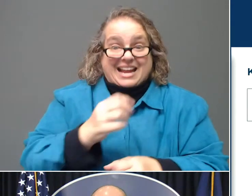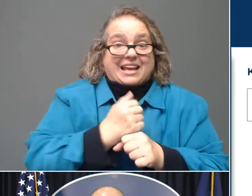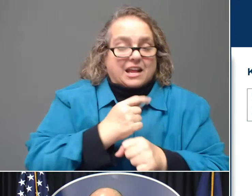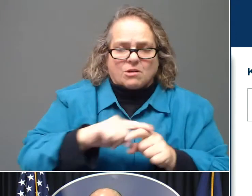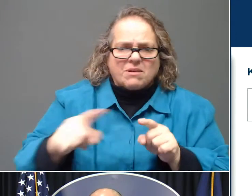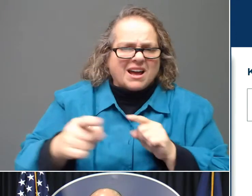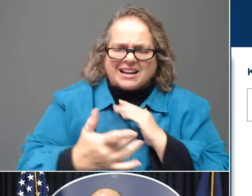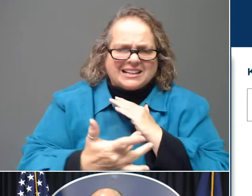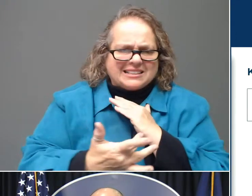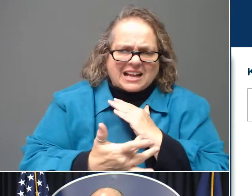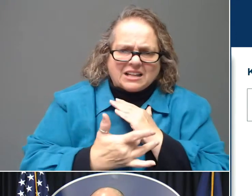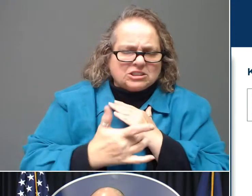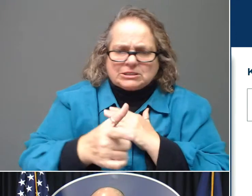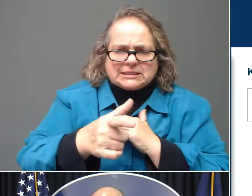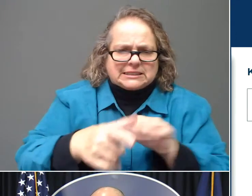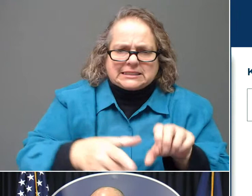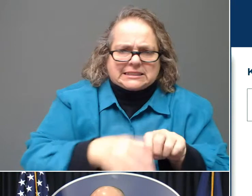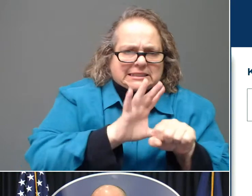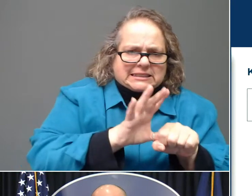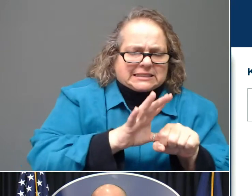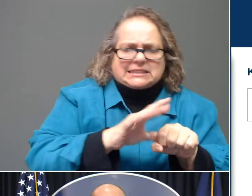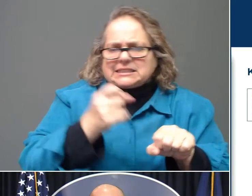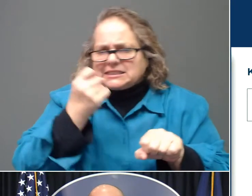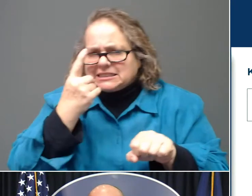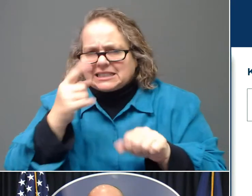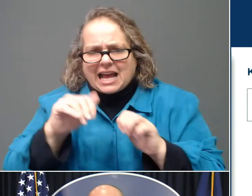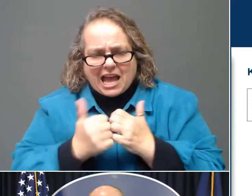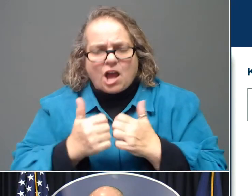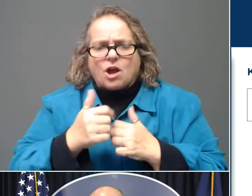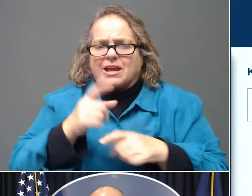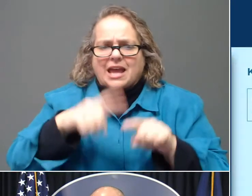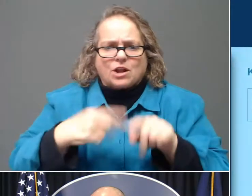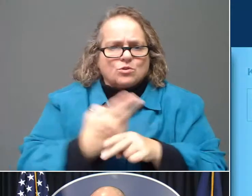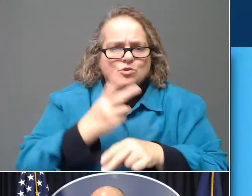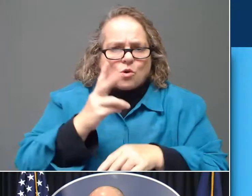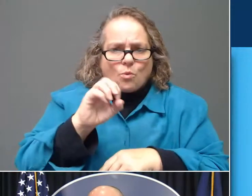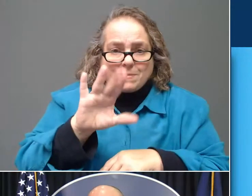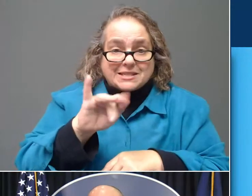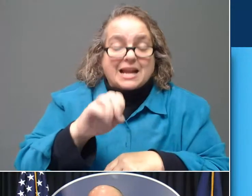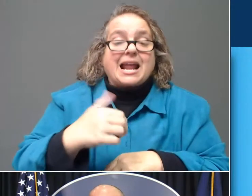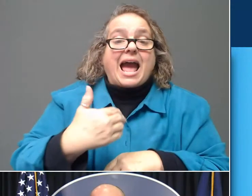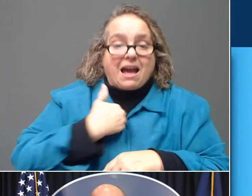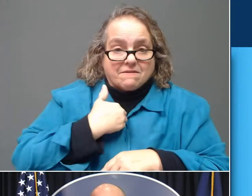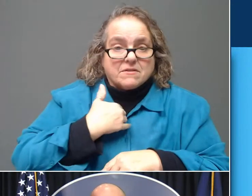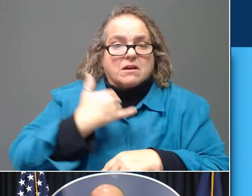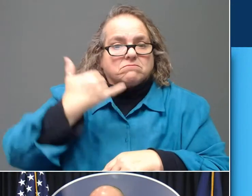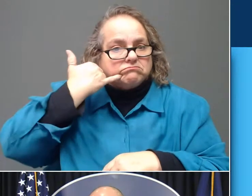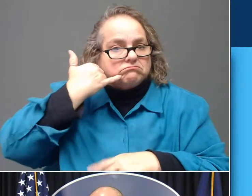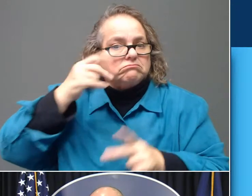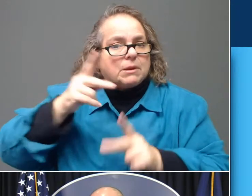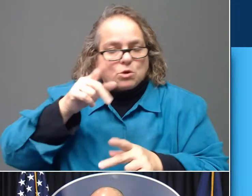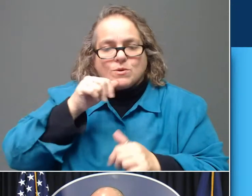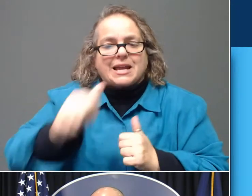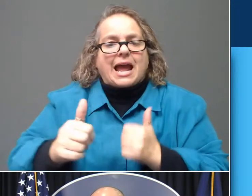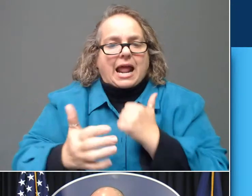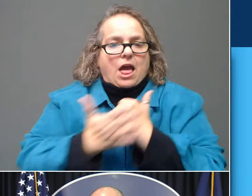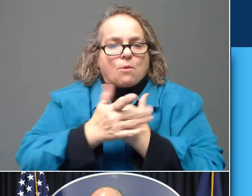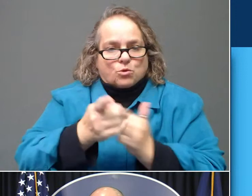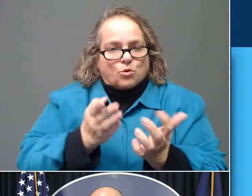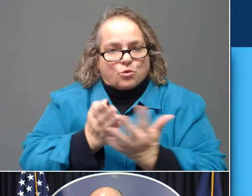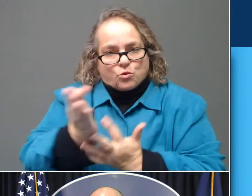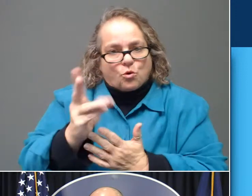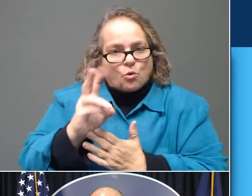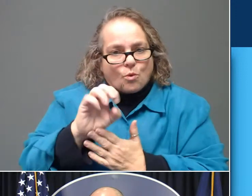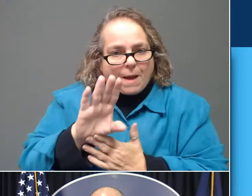to use the website, we'll have hotline operators at that phone number who are prepared to walk you through the website verbally